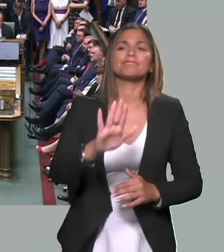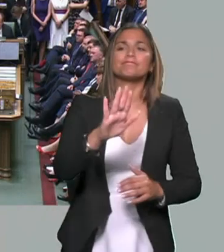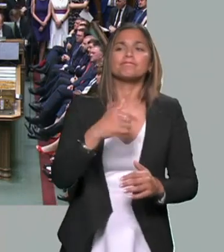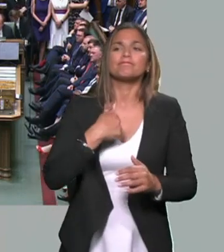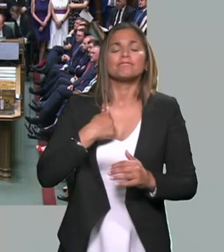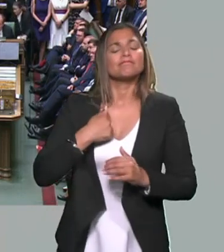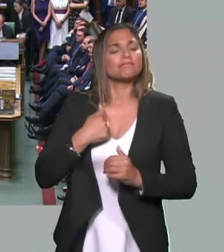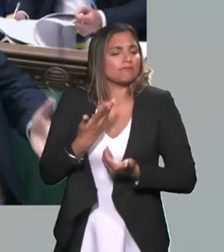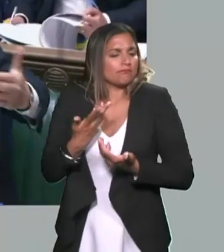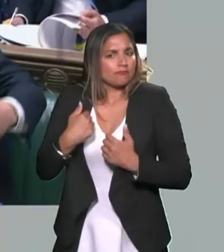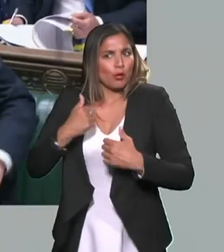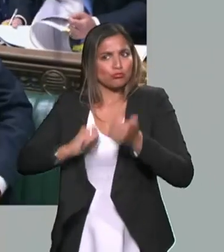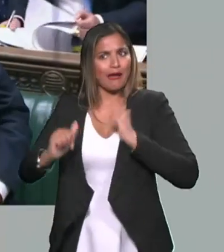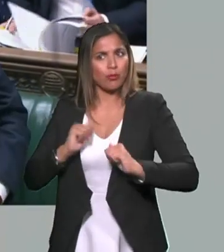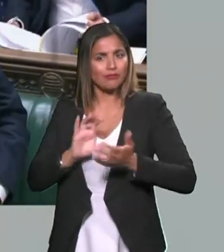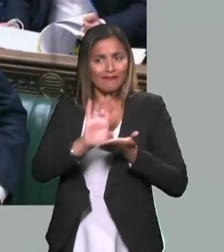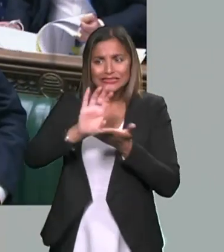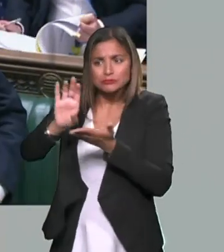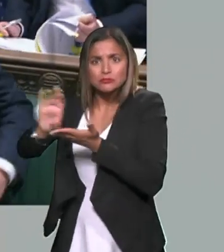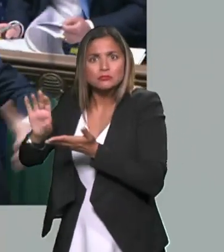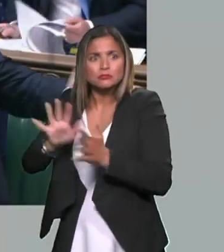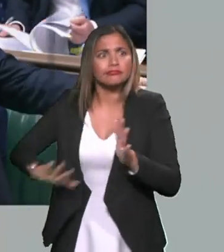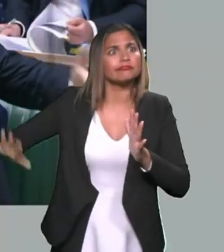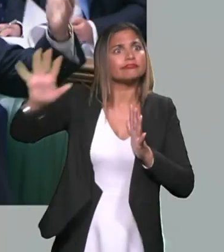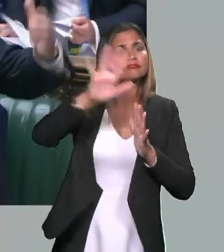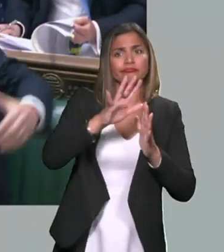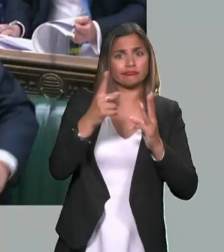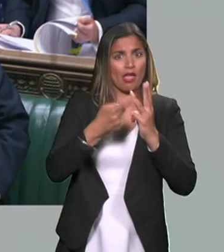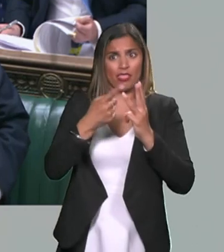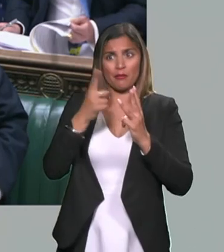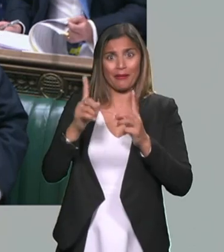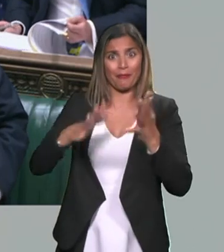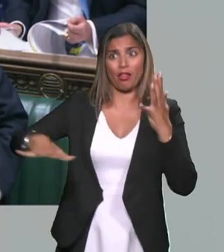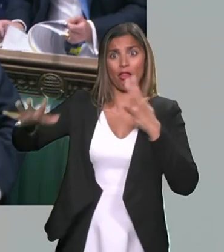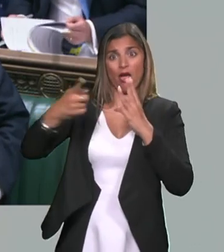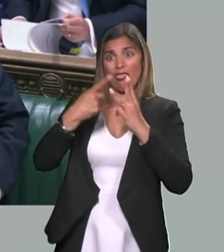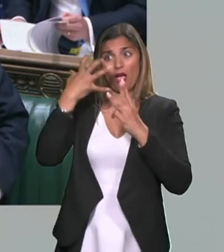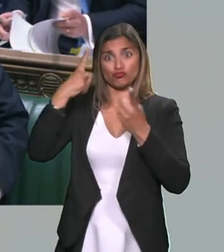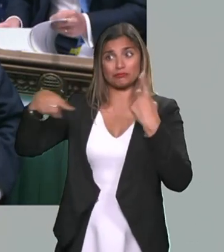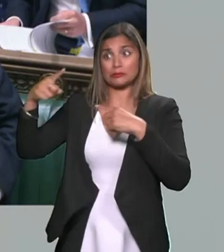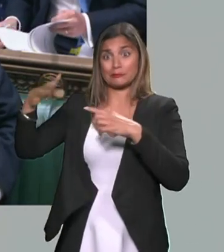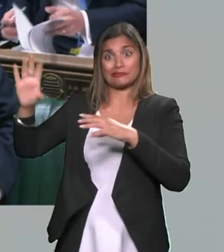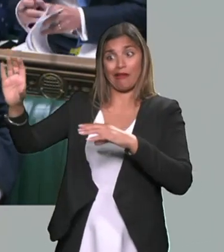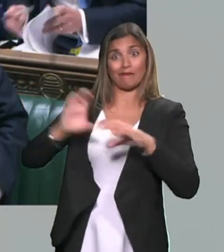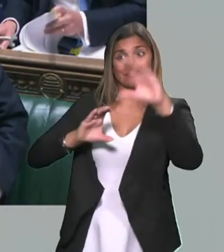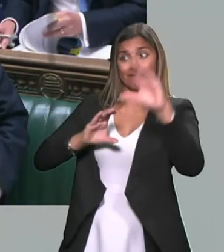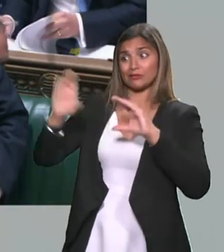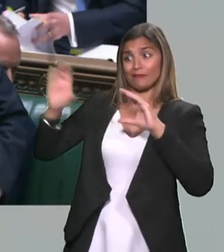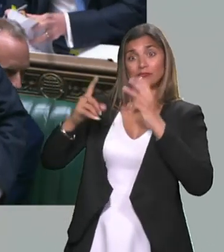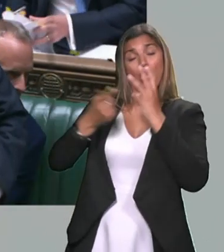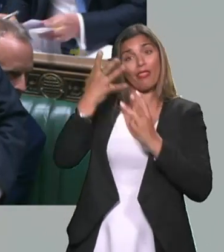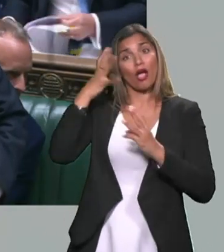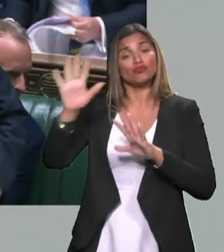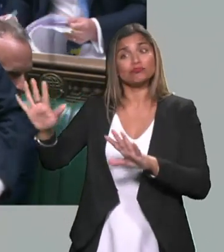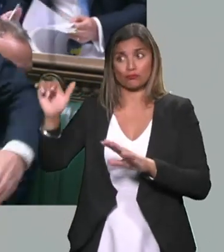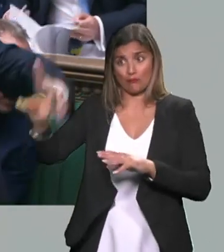around the world. And he's talking about people from offshore people investing in the UK. I'm absolutely thrilled